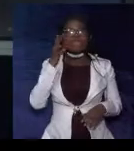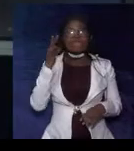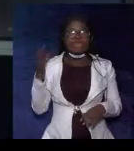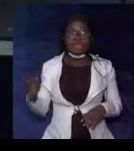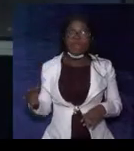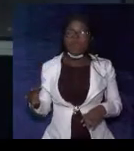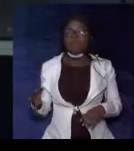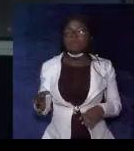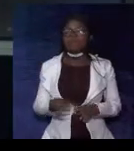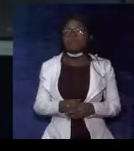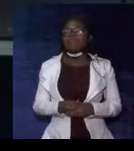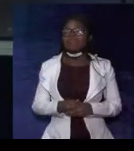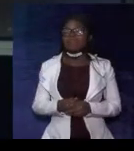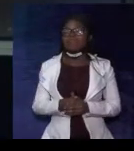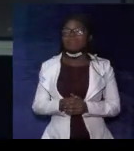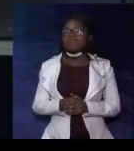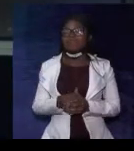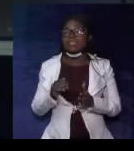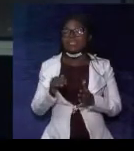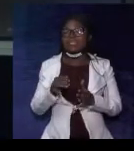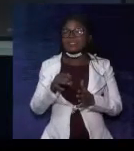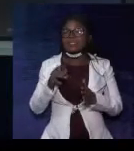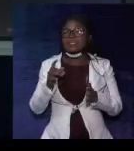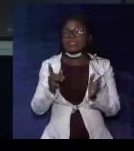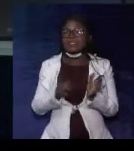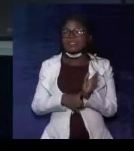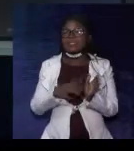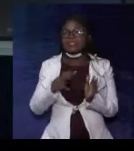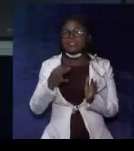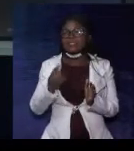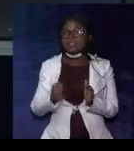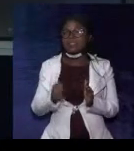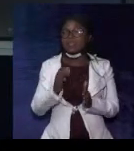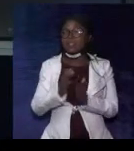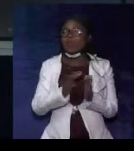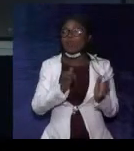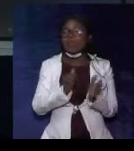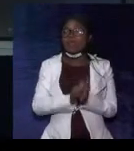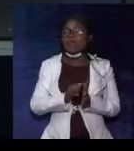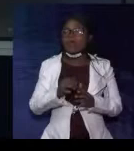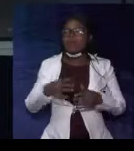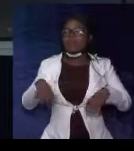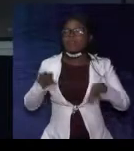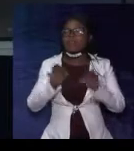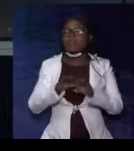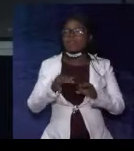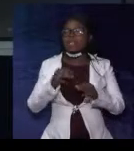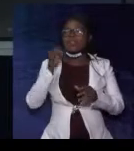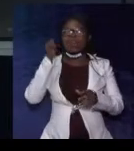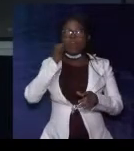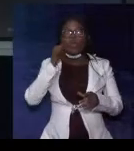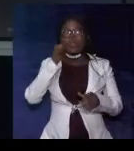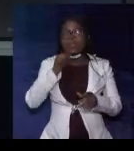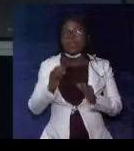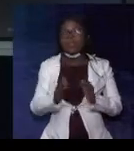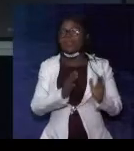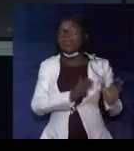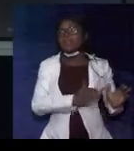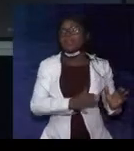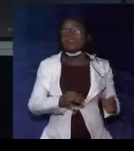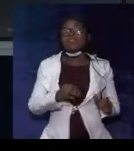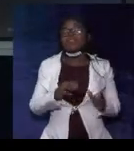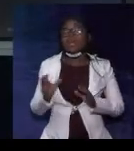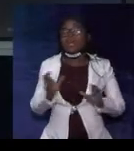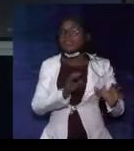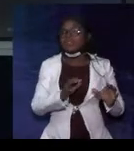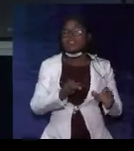daily activities and events that happen on the farm. Whatever you do on the farm on daily basis,